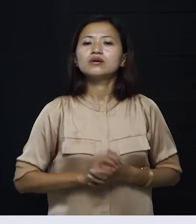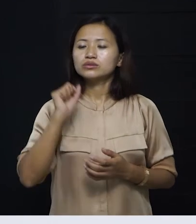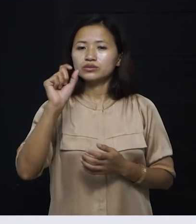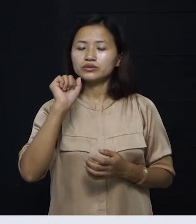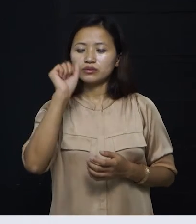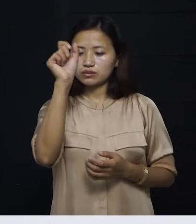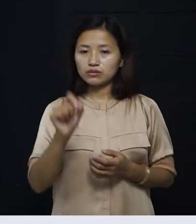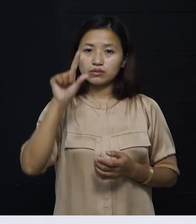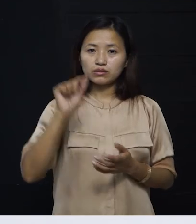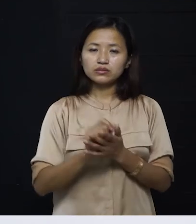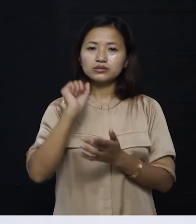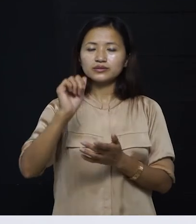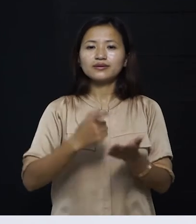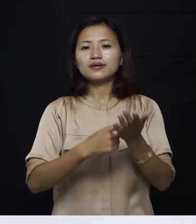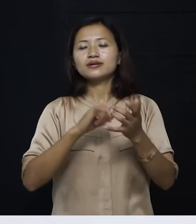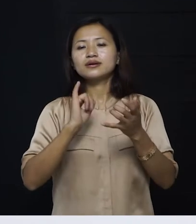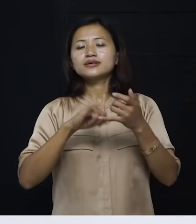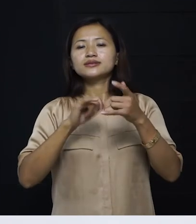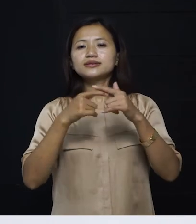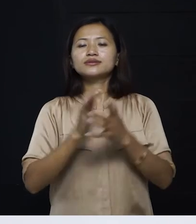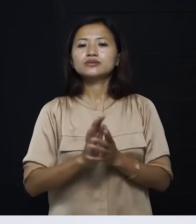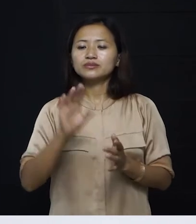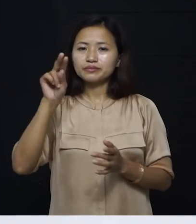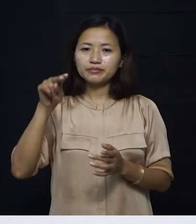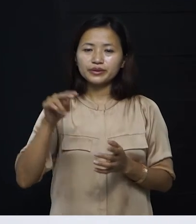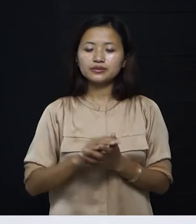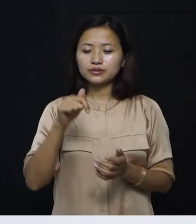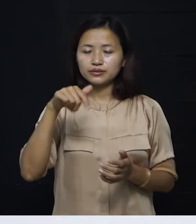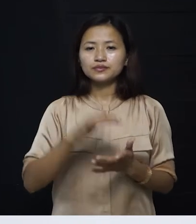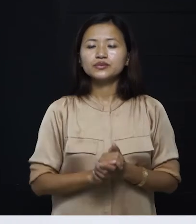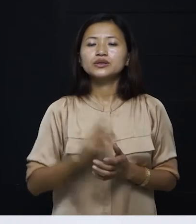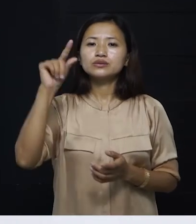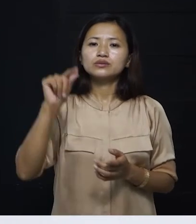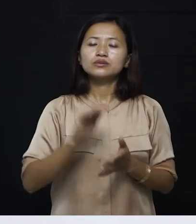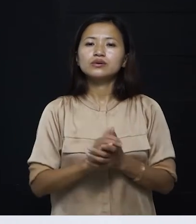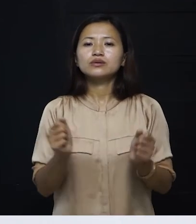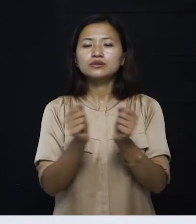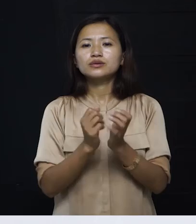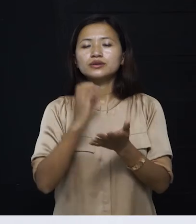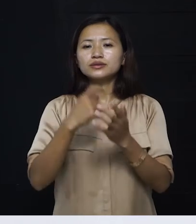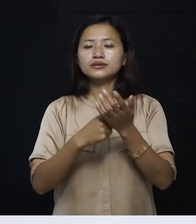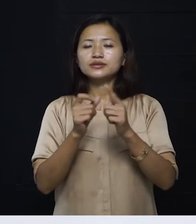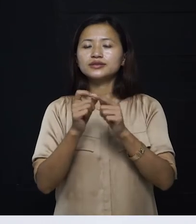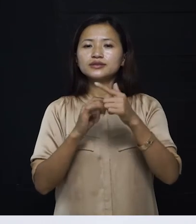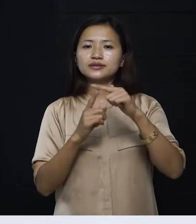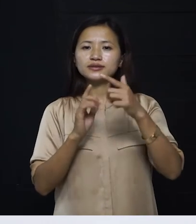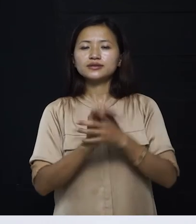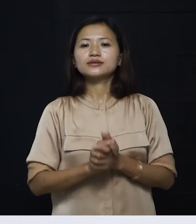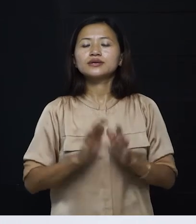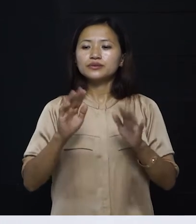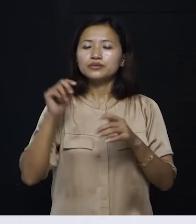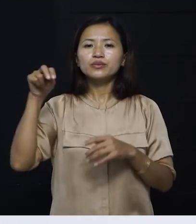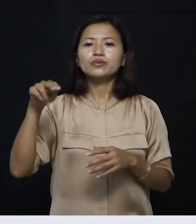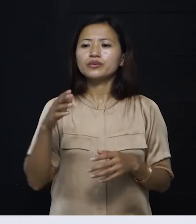own risk. So that is what we meant here, okay? So that is to do with credit. So credit means